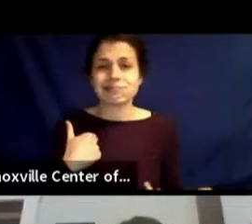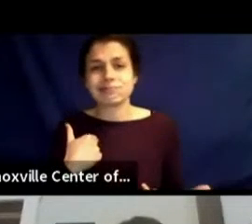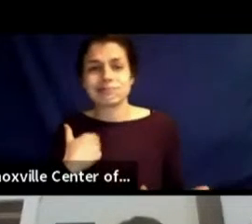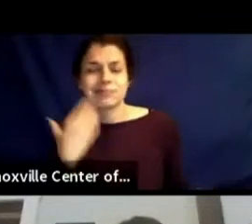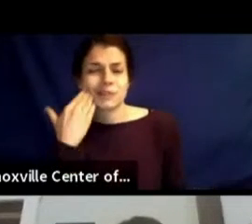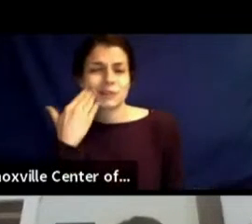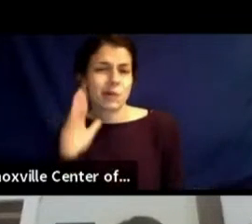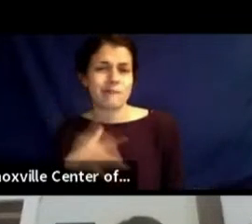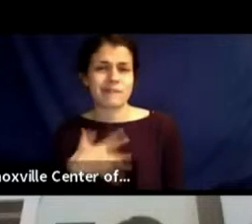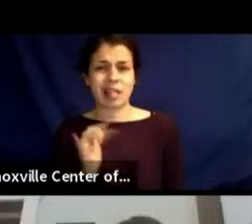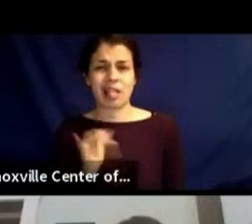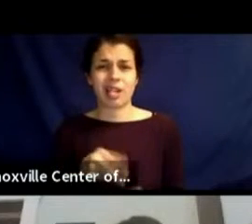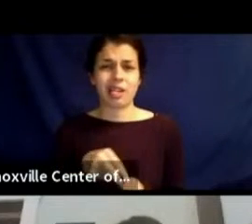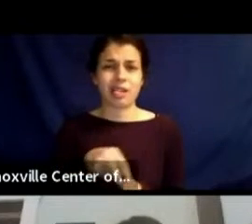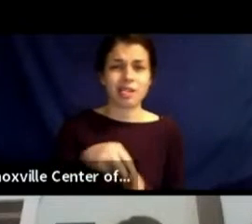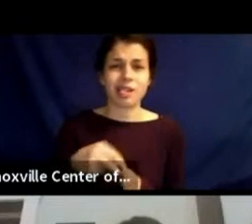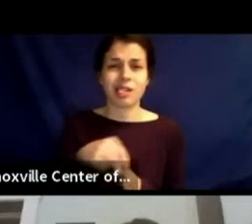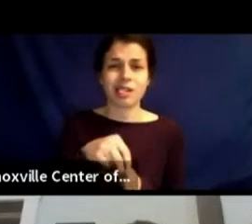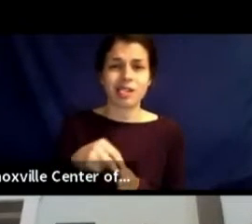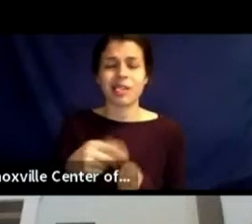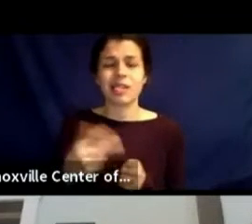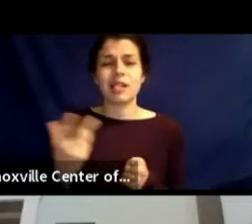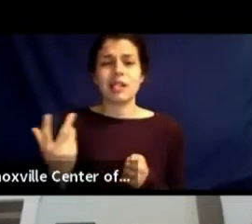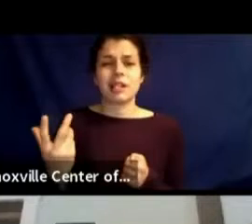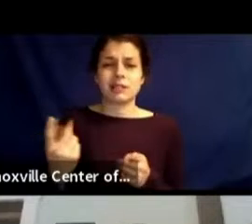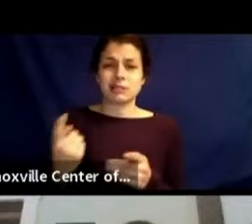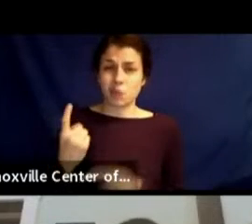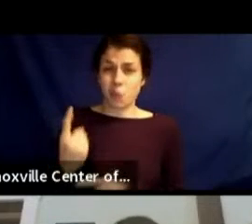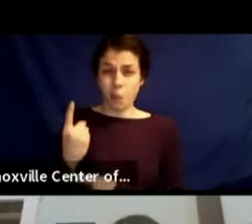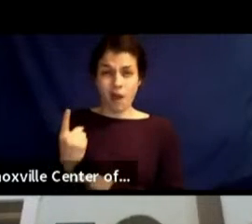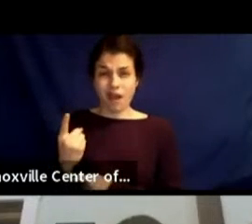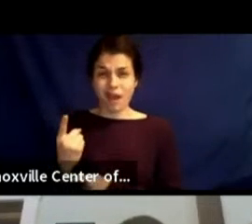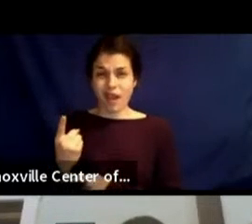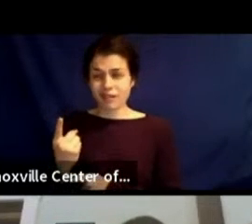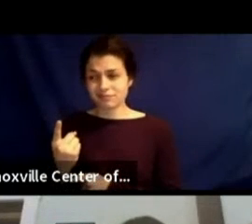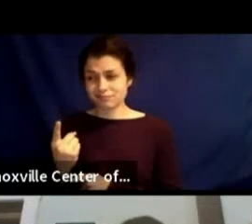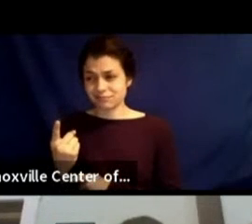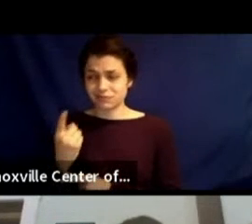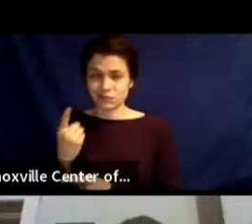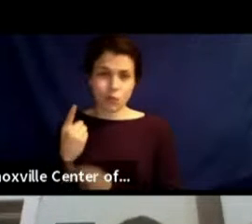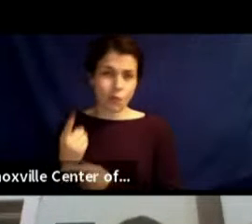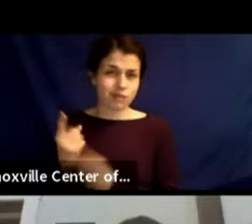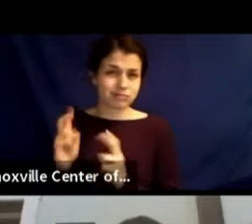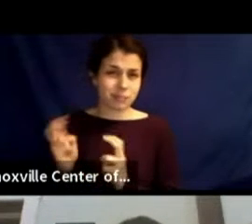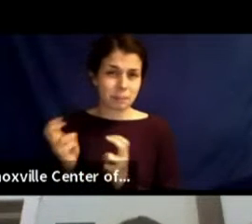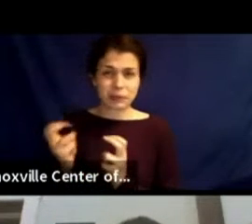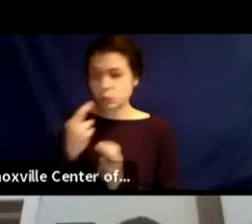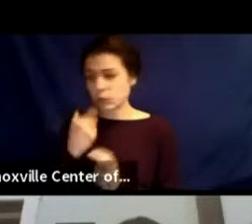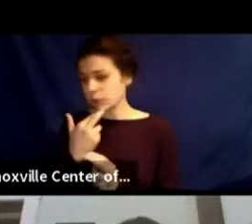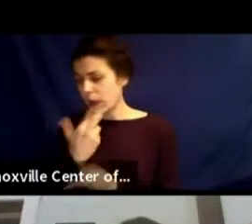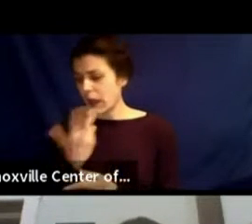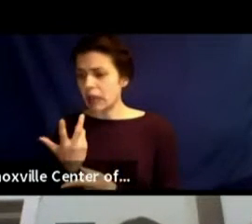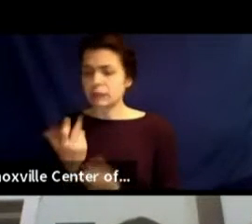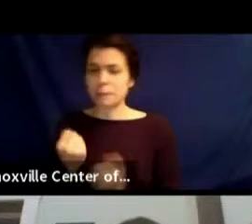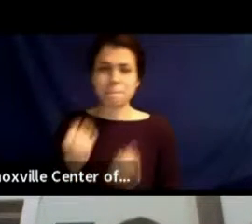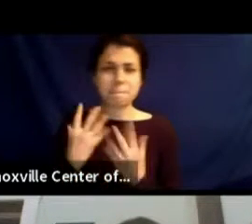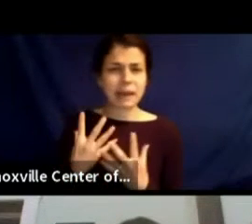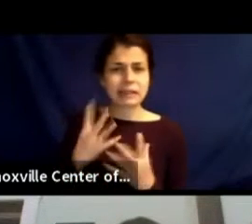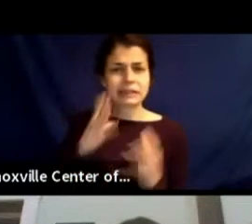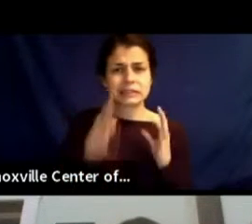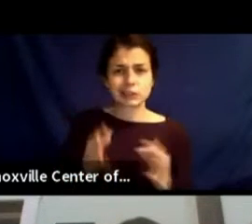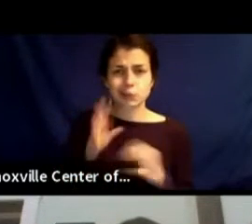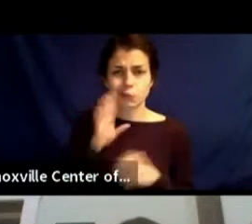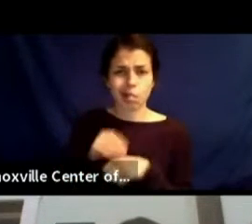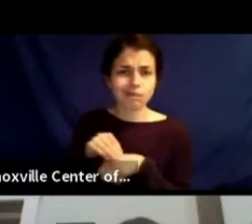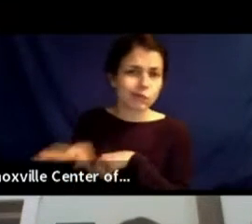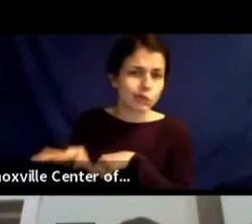and forth because it's just one thing, and there's a lot that goes into this. And so it just, I I don't